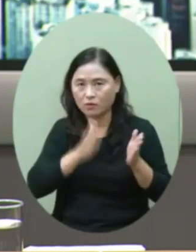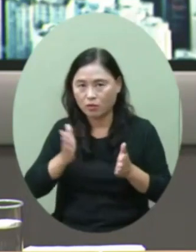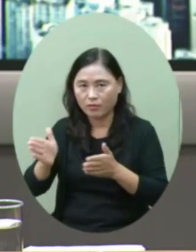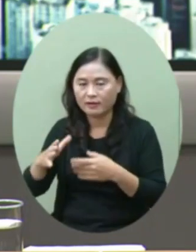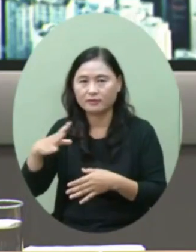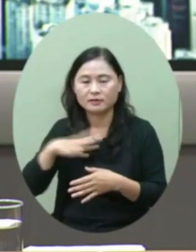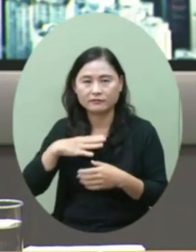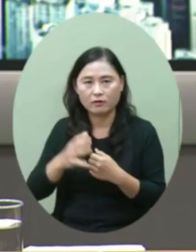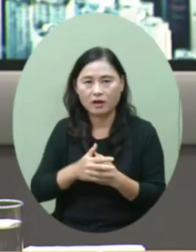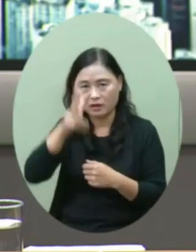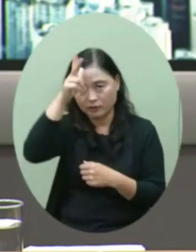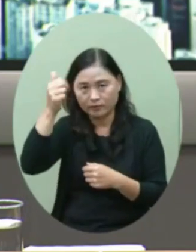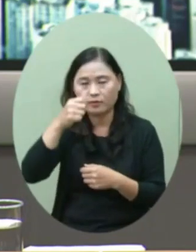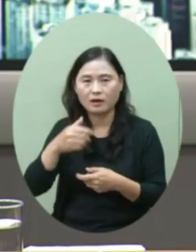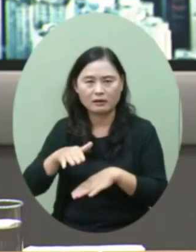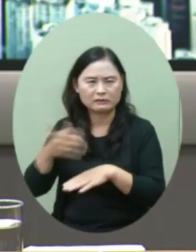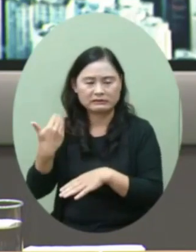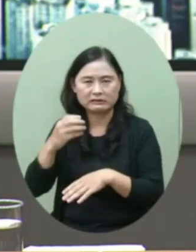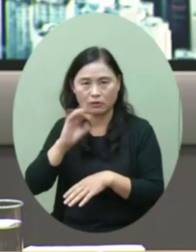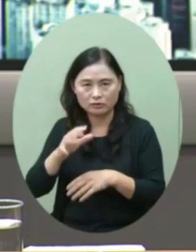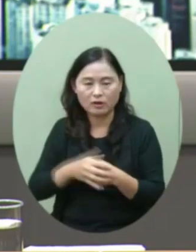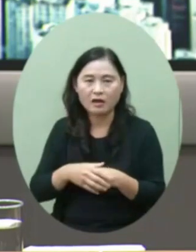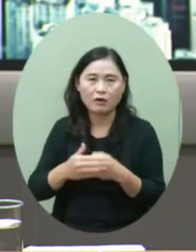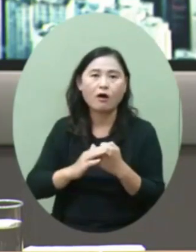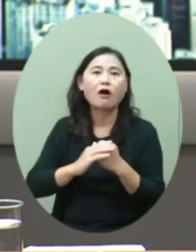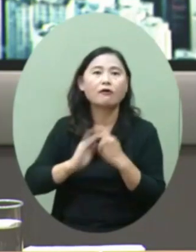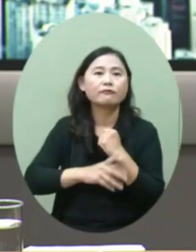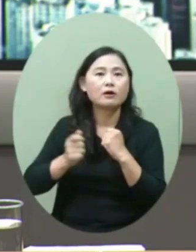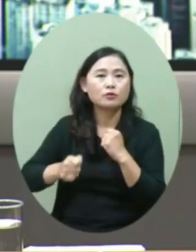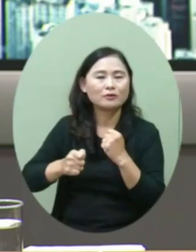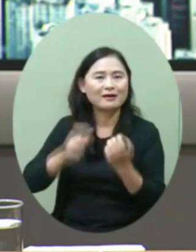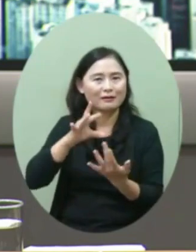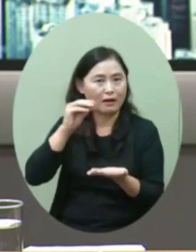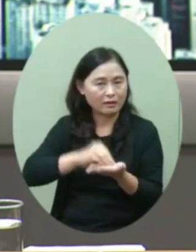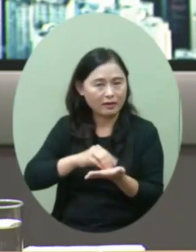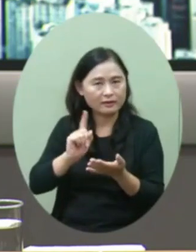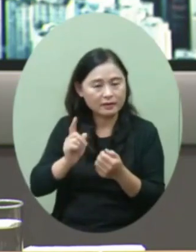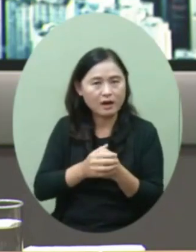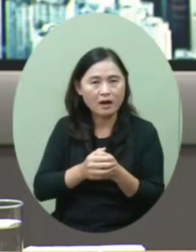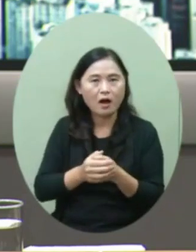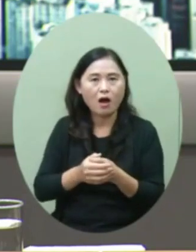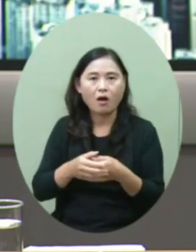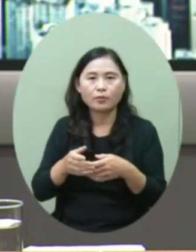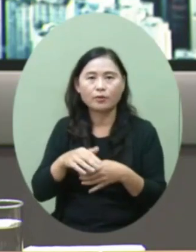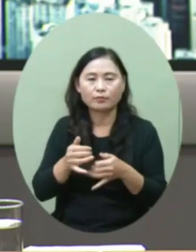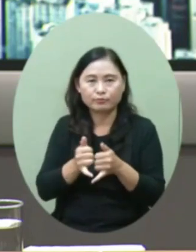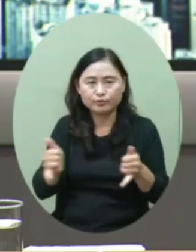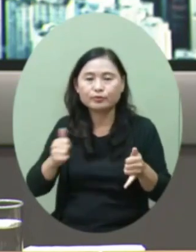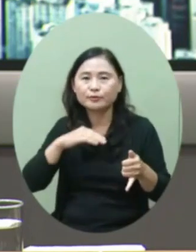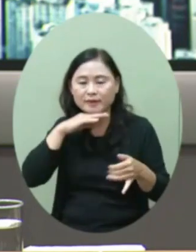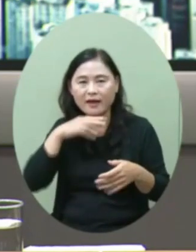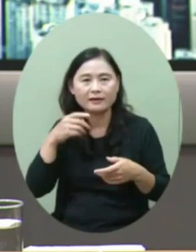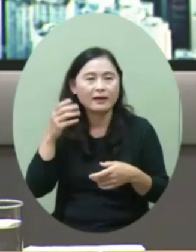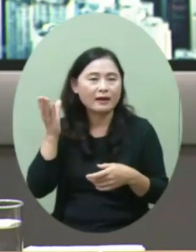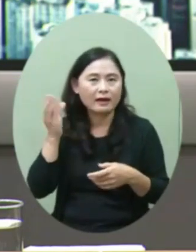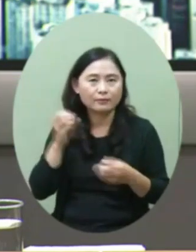there are details on special arrangements, such as the designation of judges, and also the arrangement